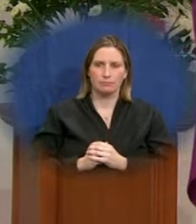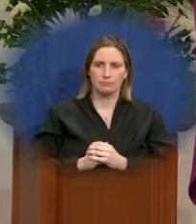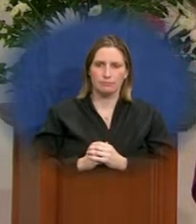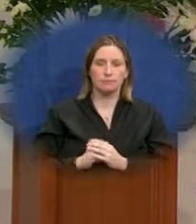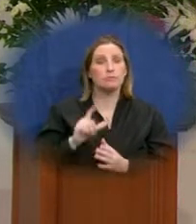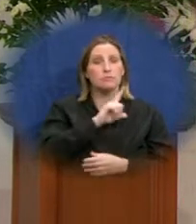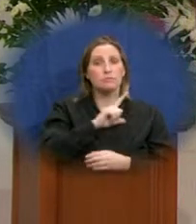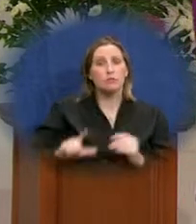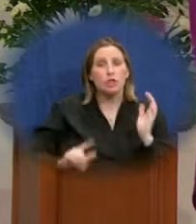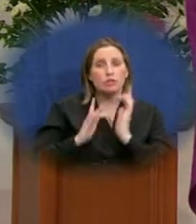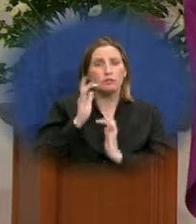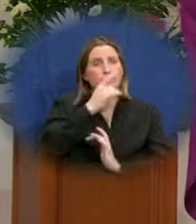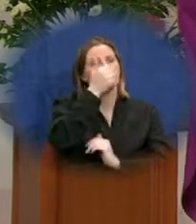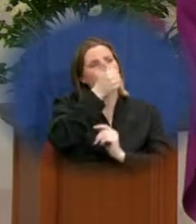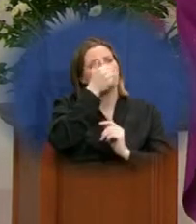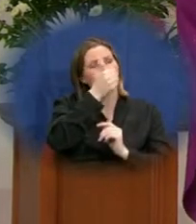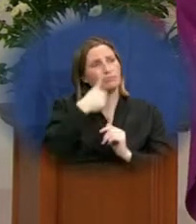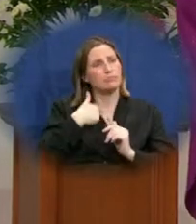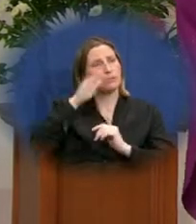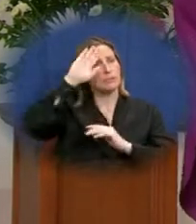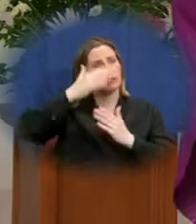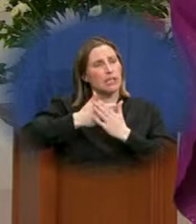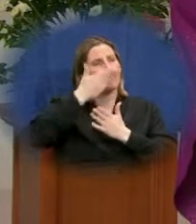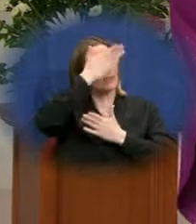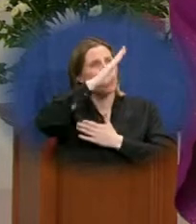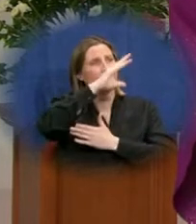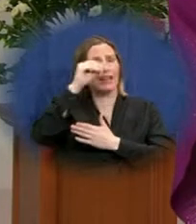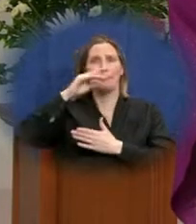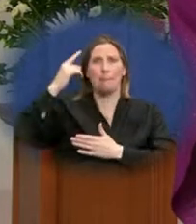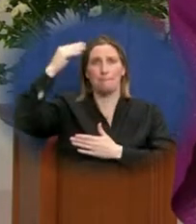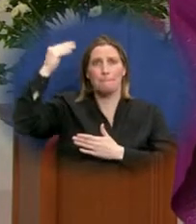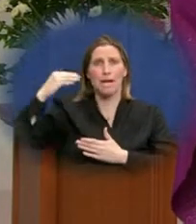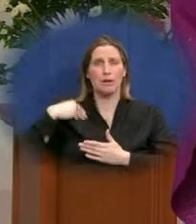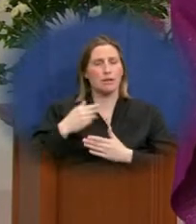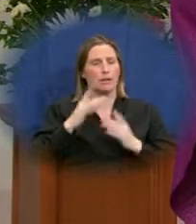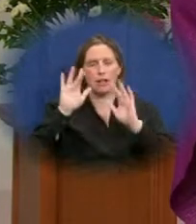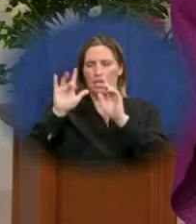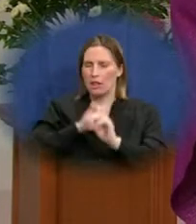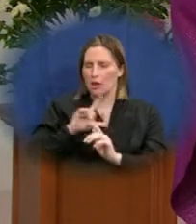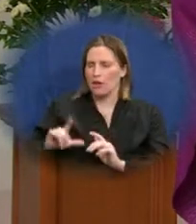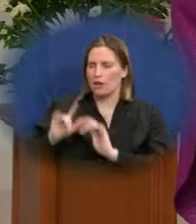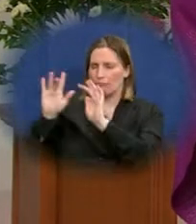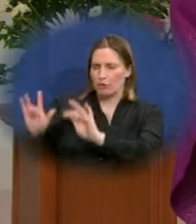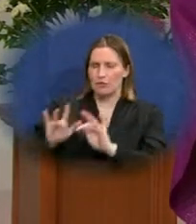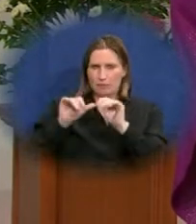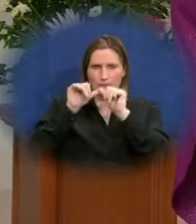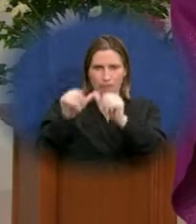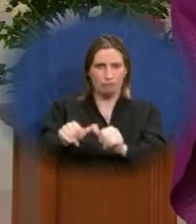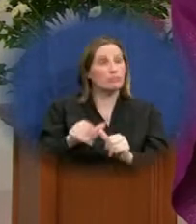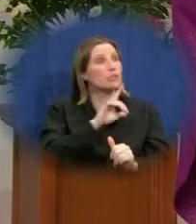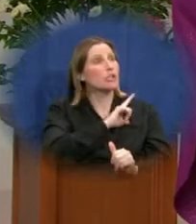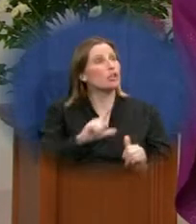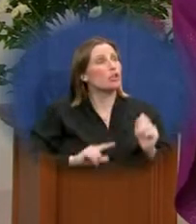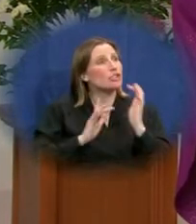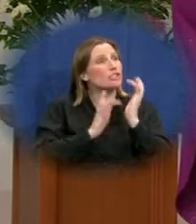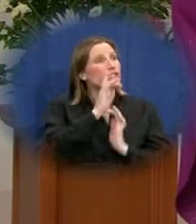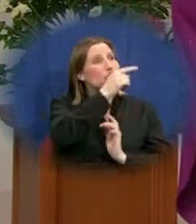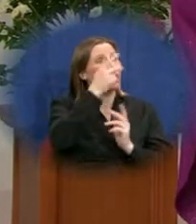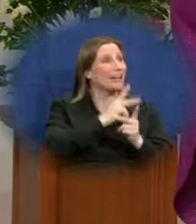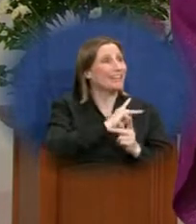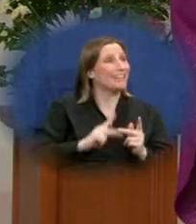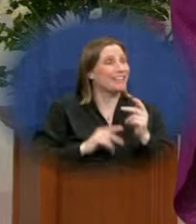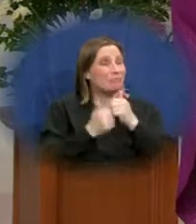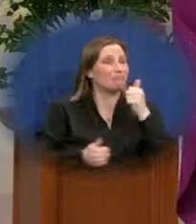Lord Jesus, you are the Son of God and the Son of Mary. Lord, have mercy. Lord, have mercy. Lord Jesus, you are the King of kings and the Prince